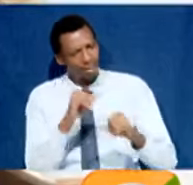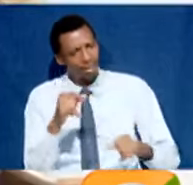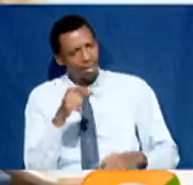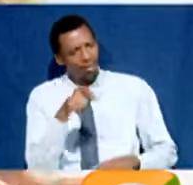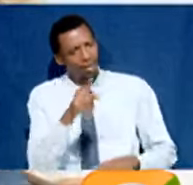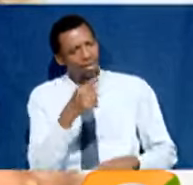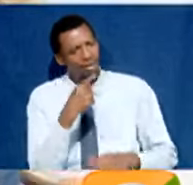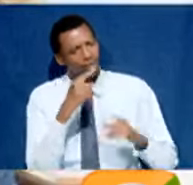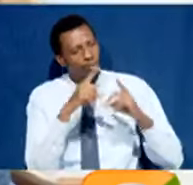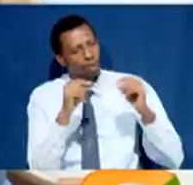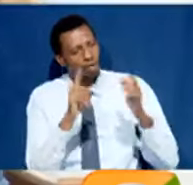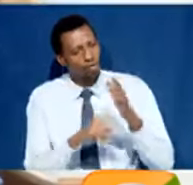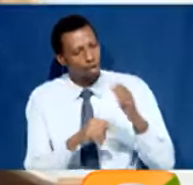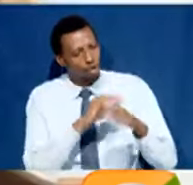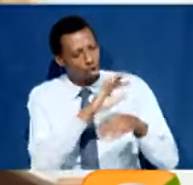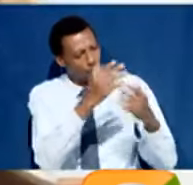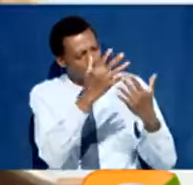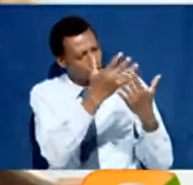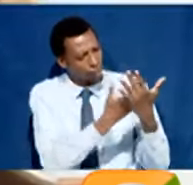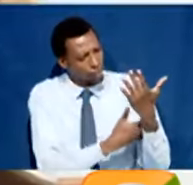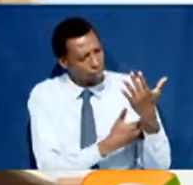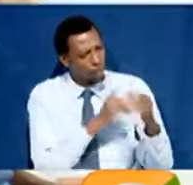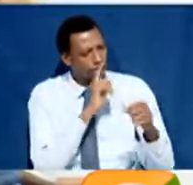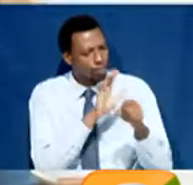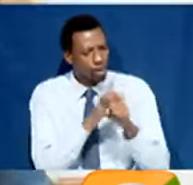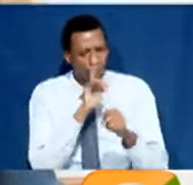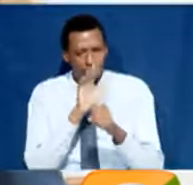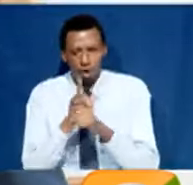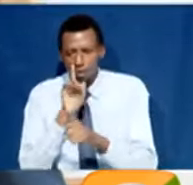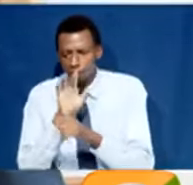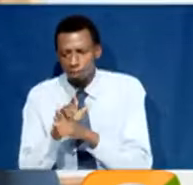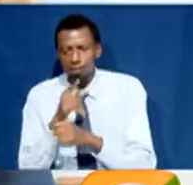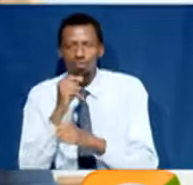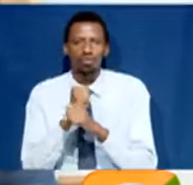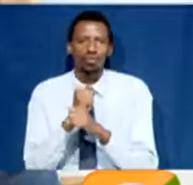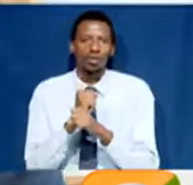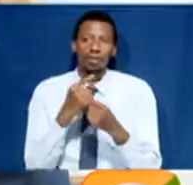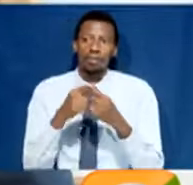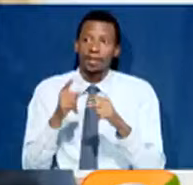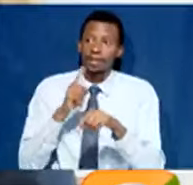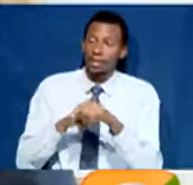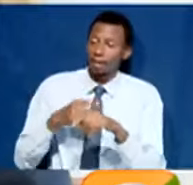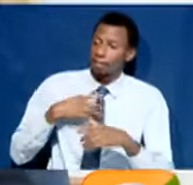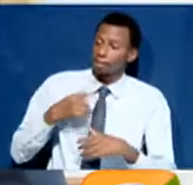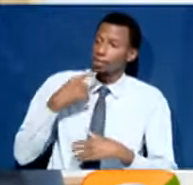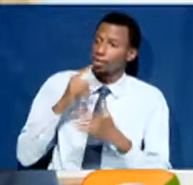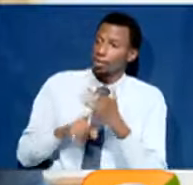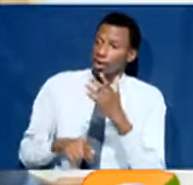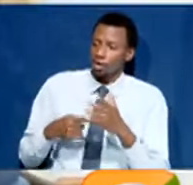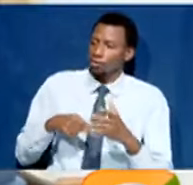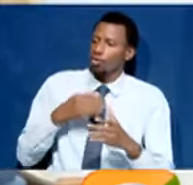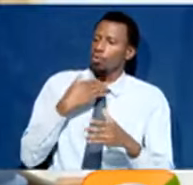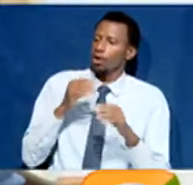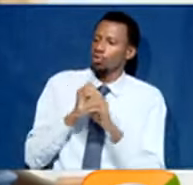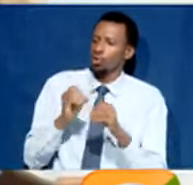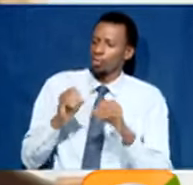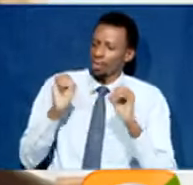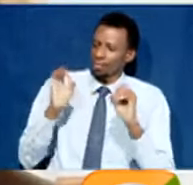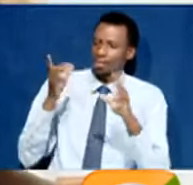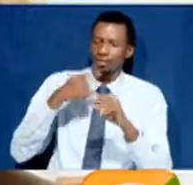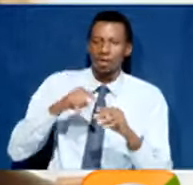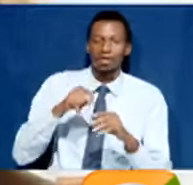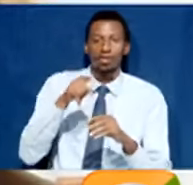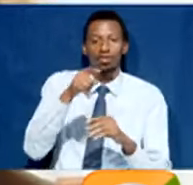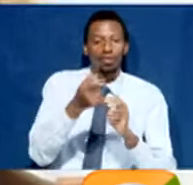that you promised all those things, and you are doing. But when people tell you we don't want it, it is too expensive for us, you change it